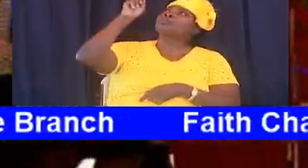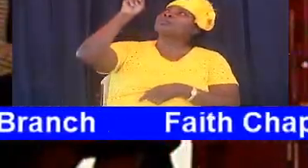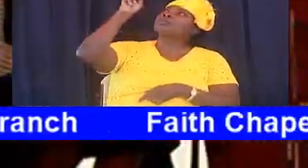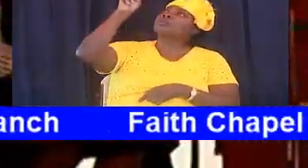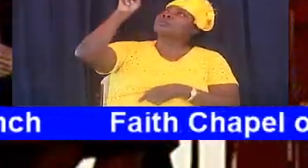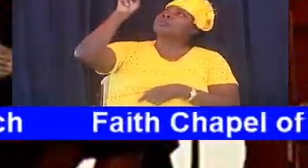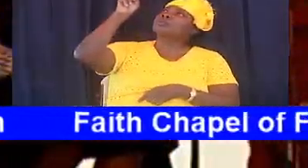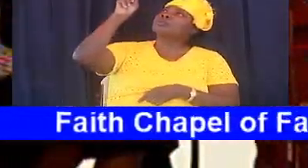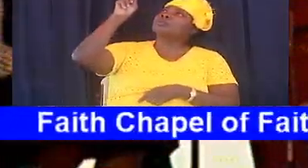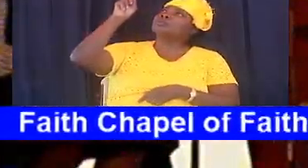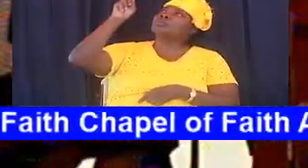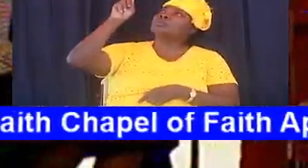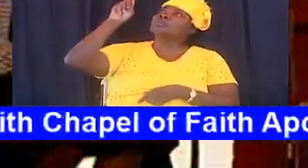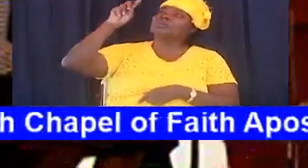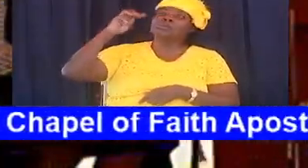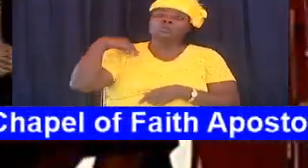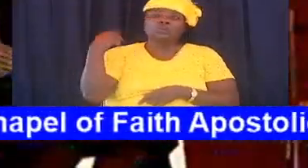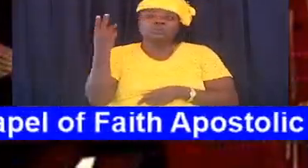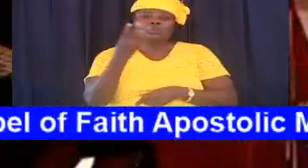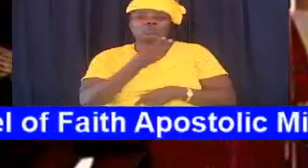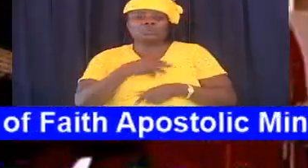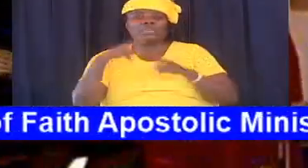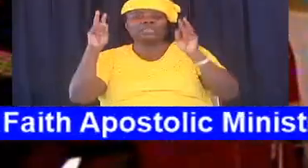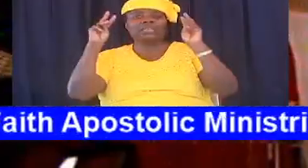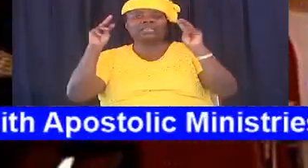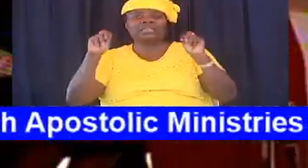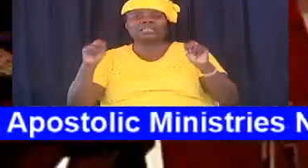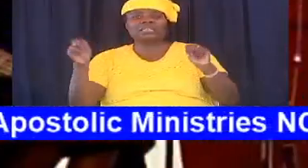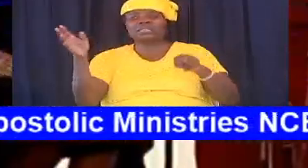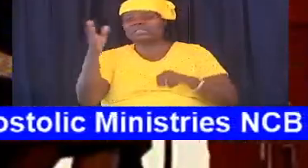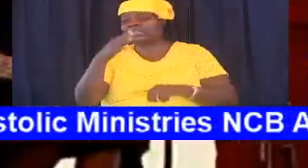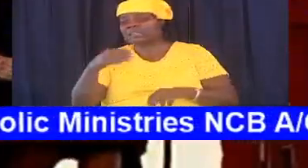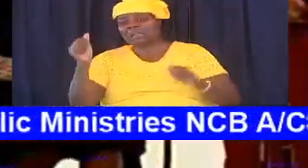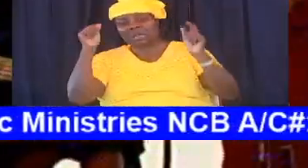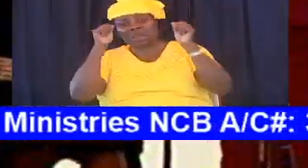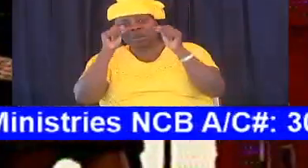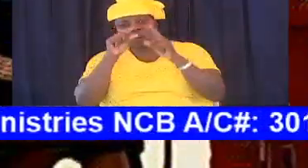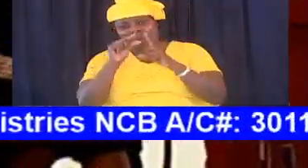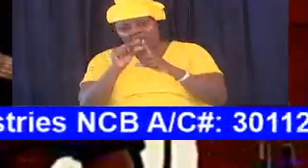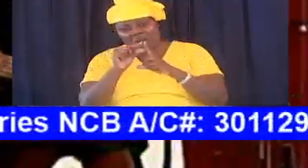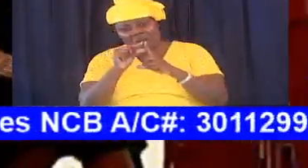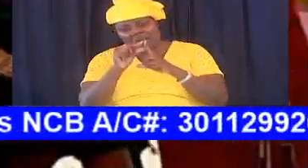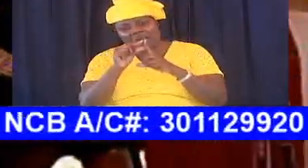from you. We need a word. We need a